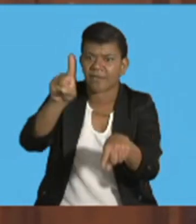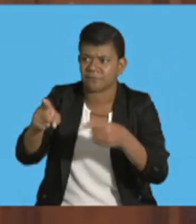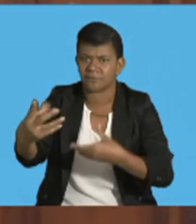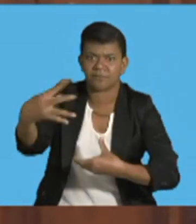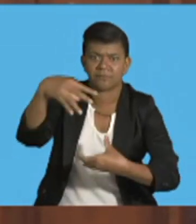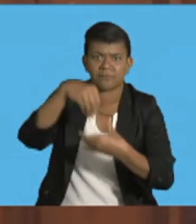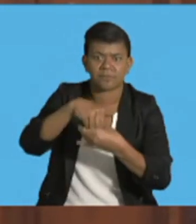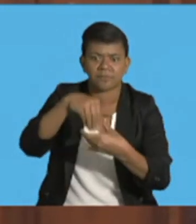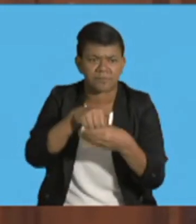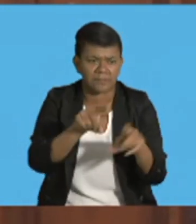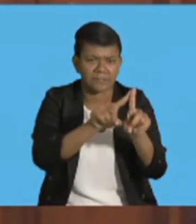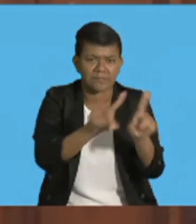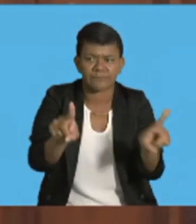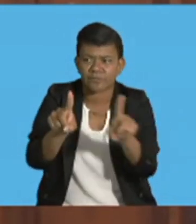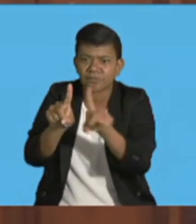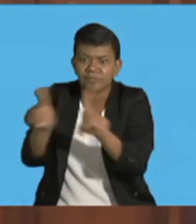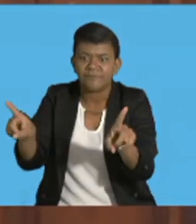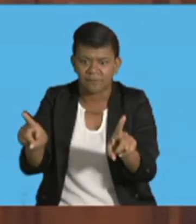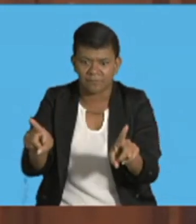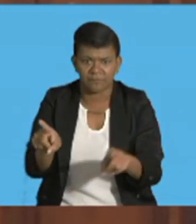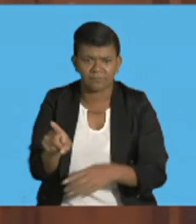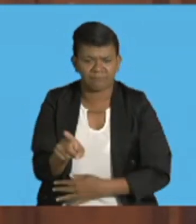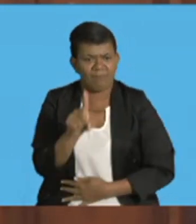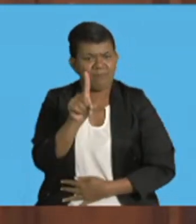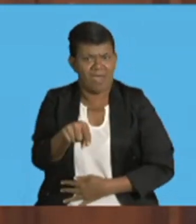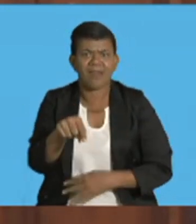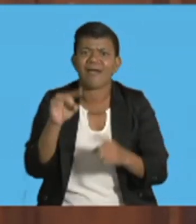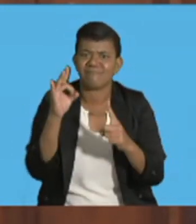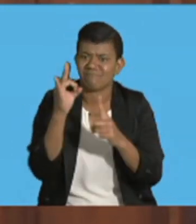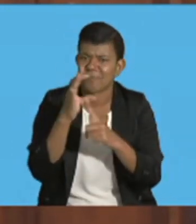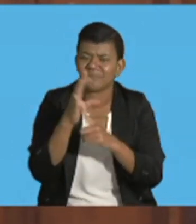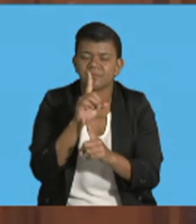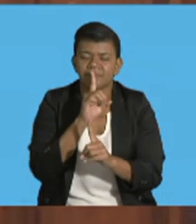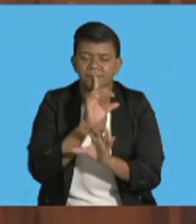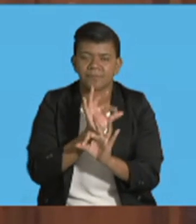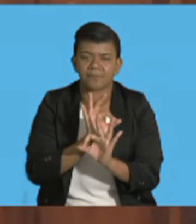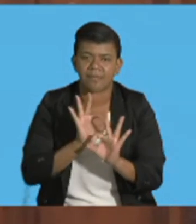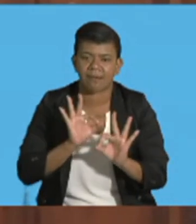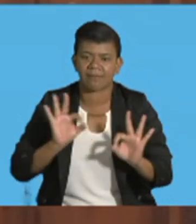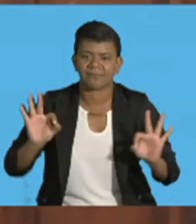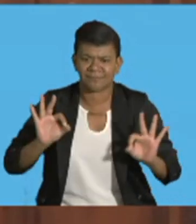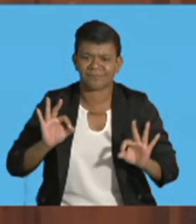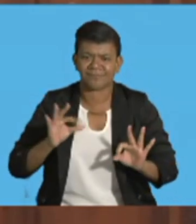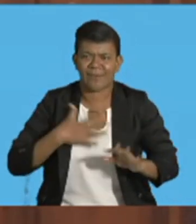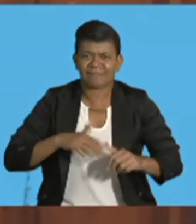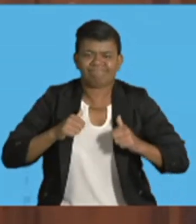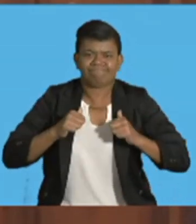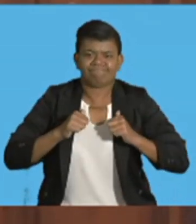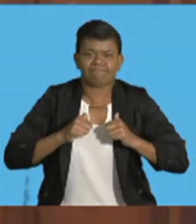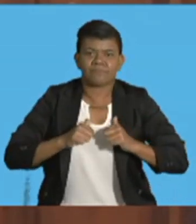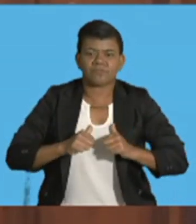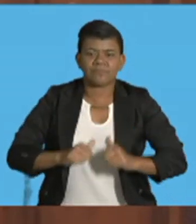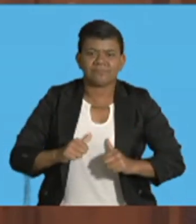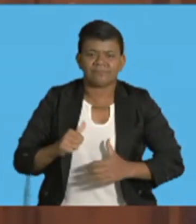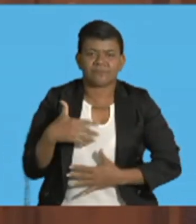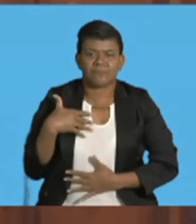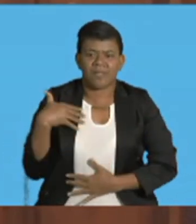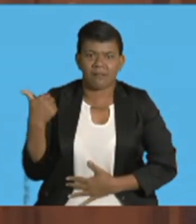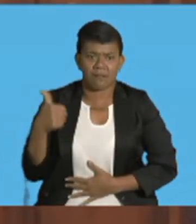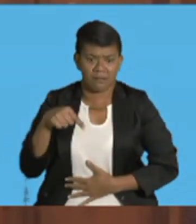public dialogue in many countries and regions in the world. And the Fijian example of tolerance is a